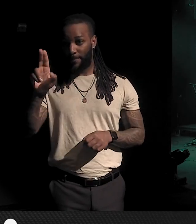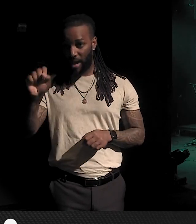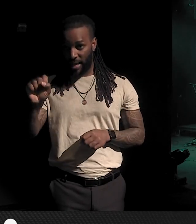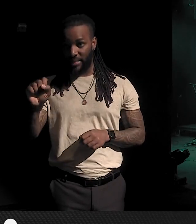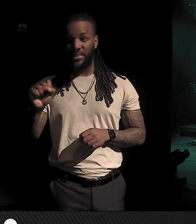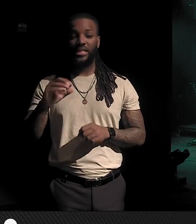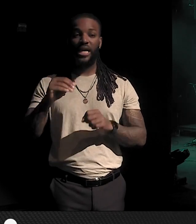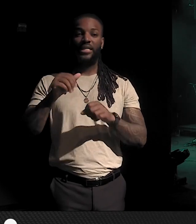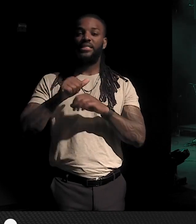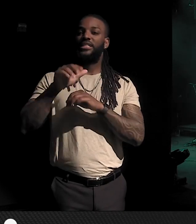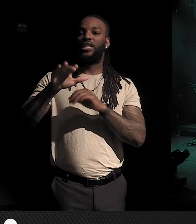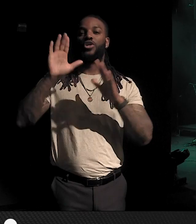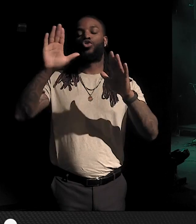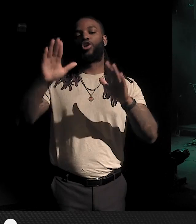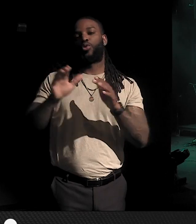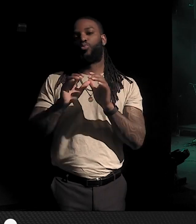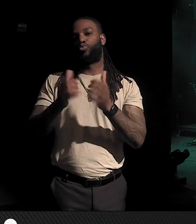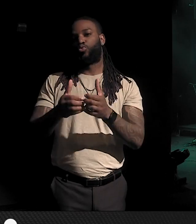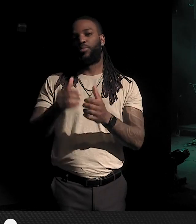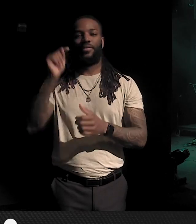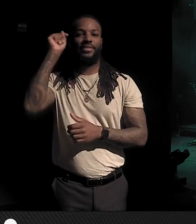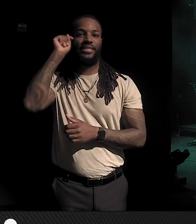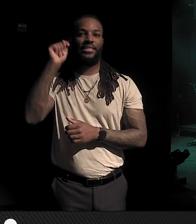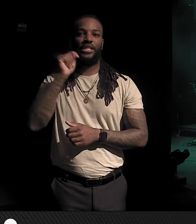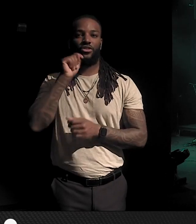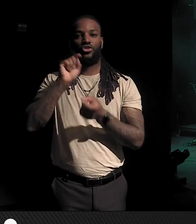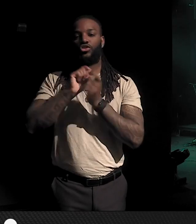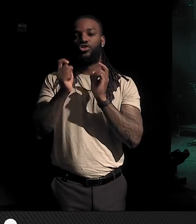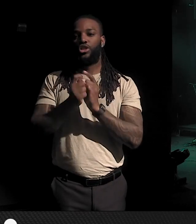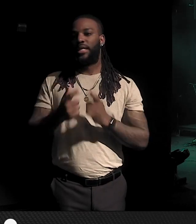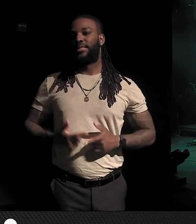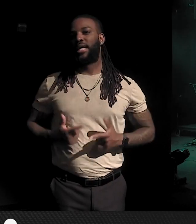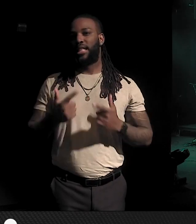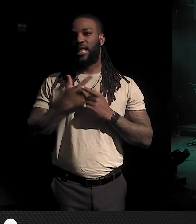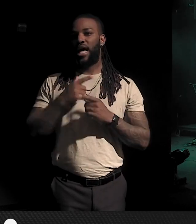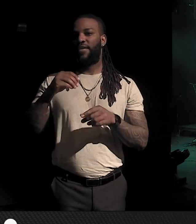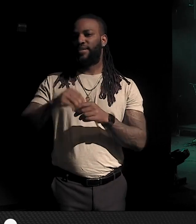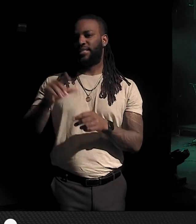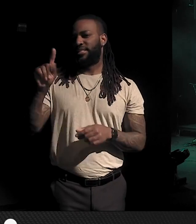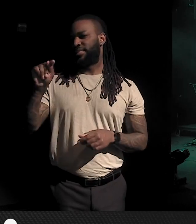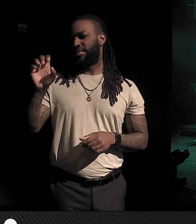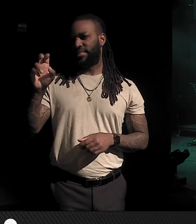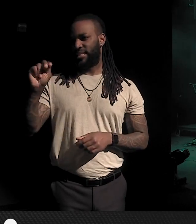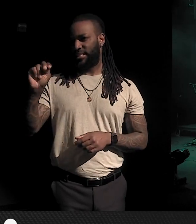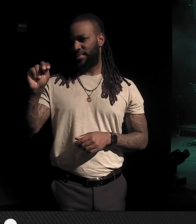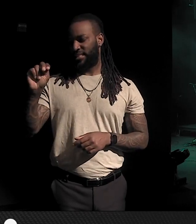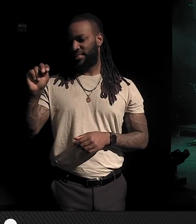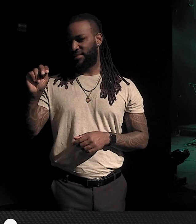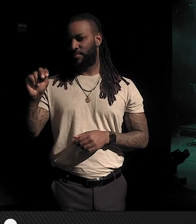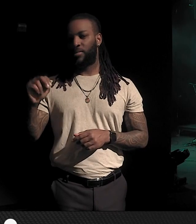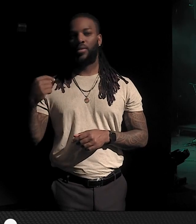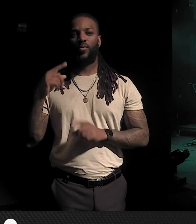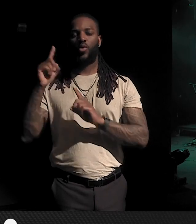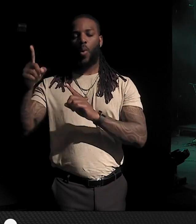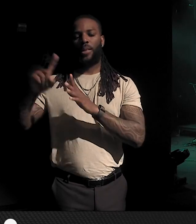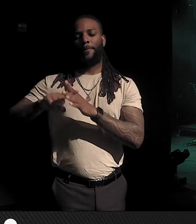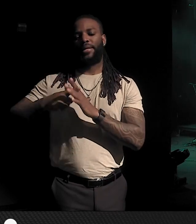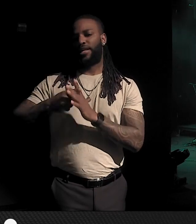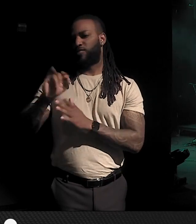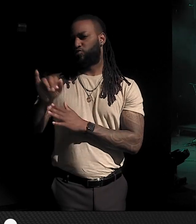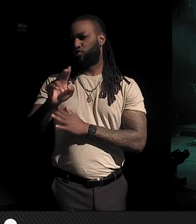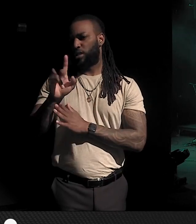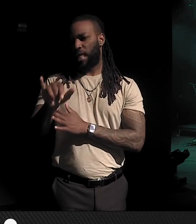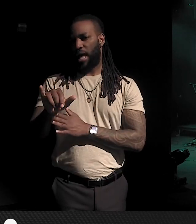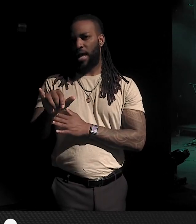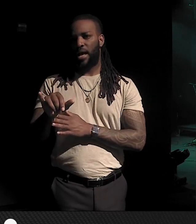send an incredible group of teenagers to have their lives changed in Ocoee, Tennessee, as we go in the beginning of July. There's